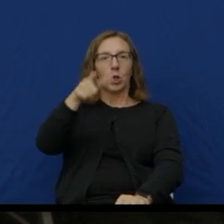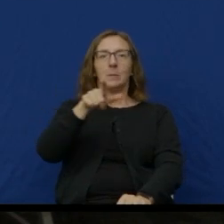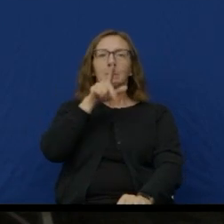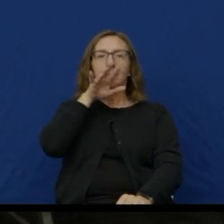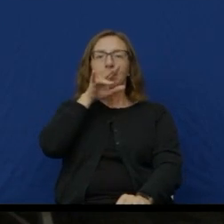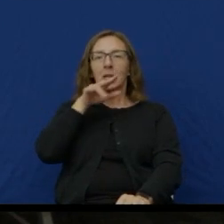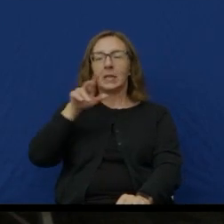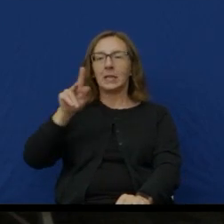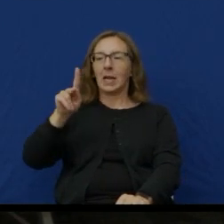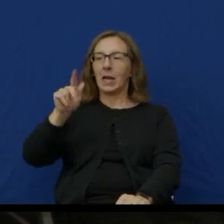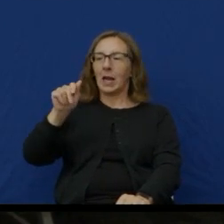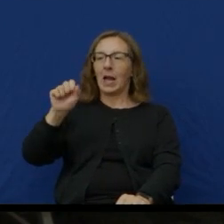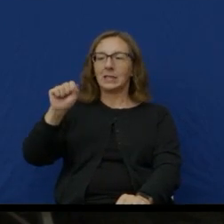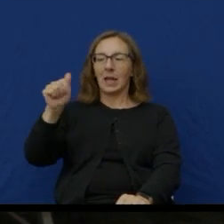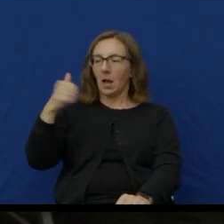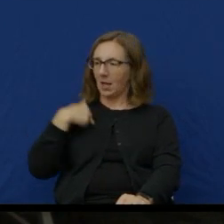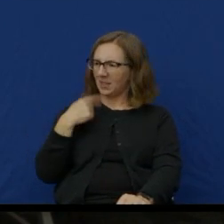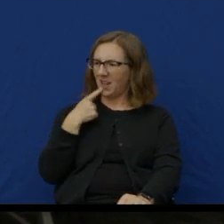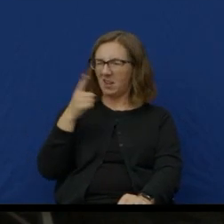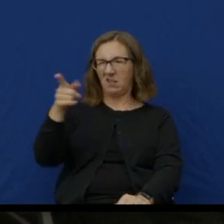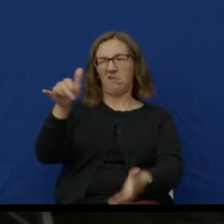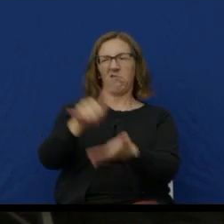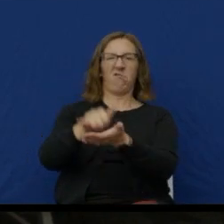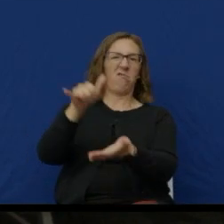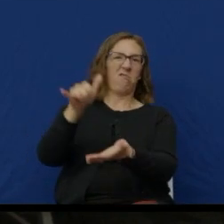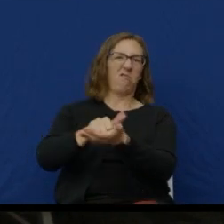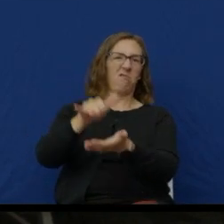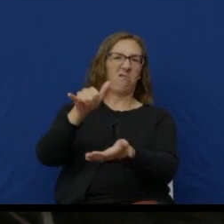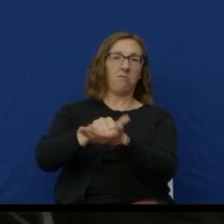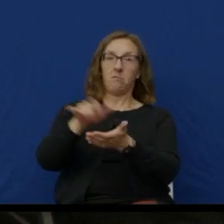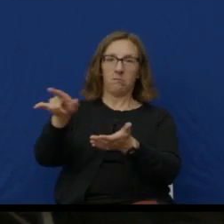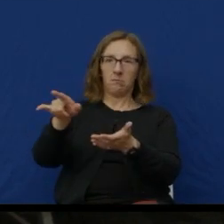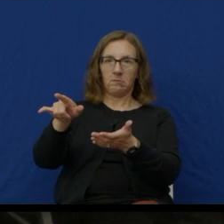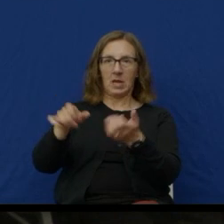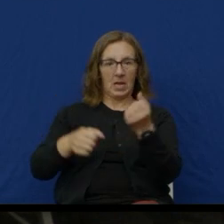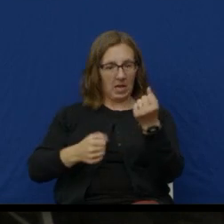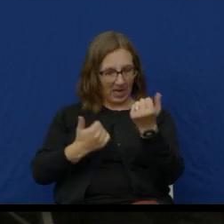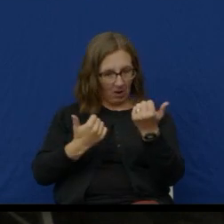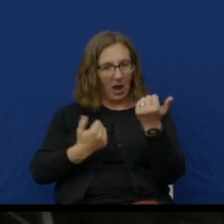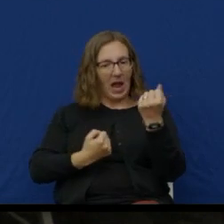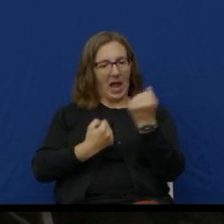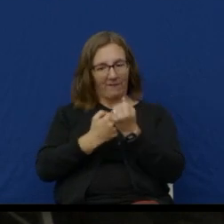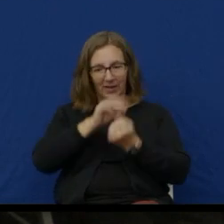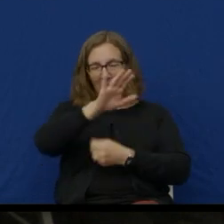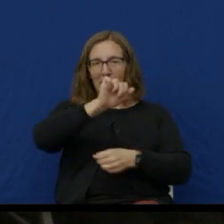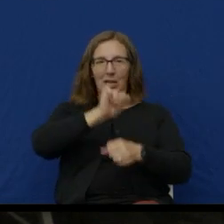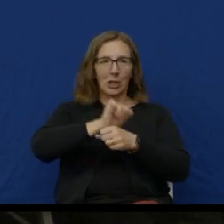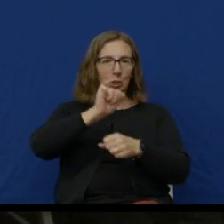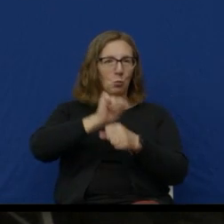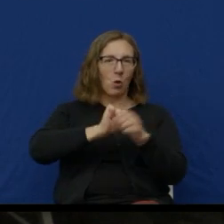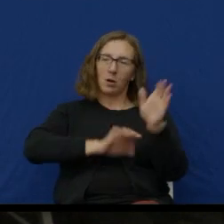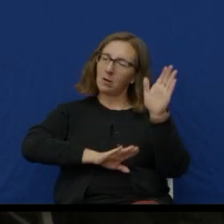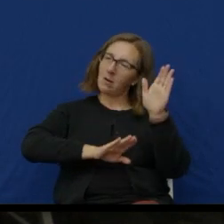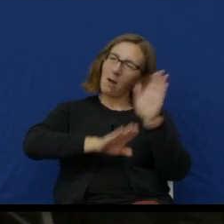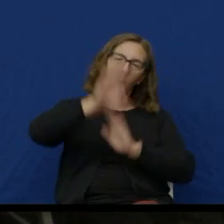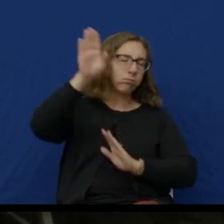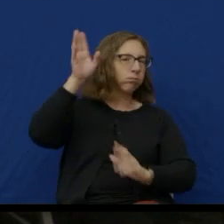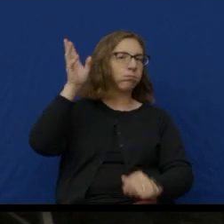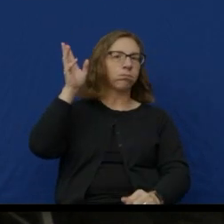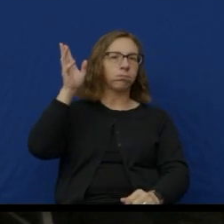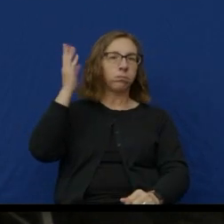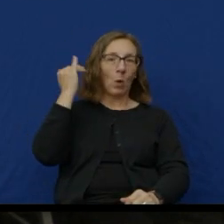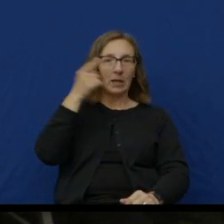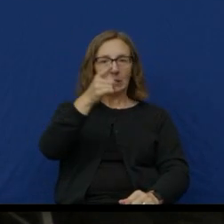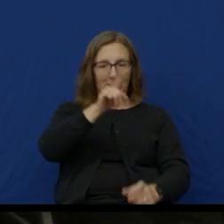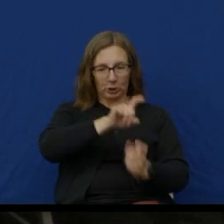event, I'm sitting there's no way. And I'm now biggest advocates of some of the work that we're doing, so, because